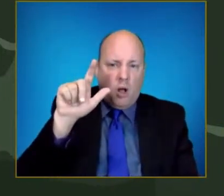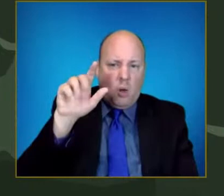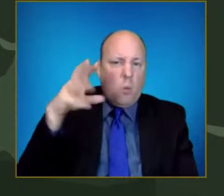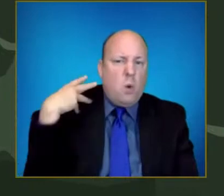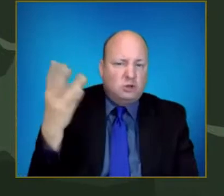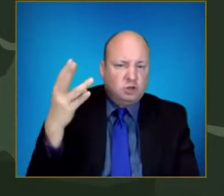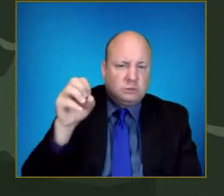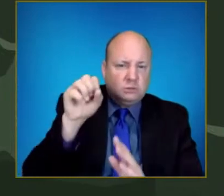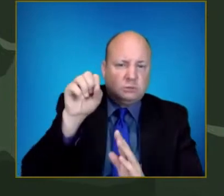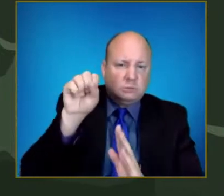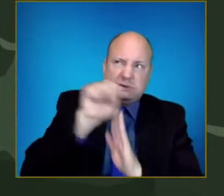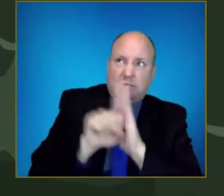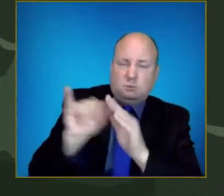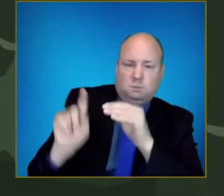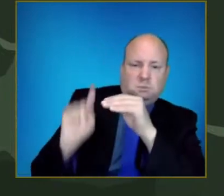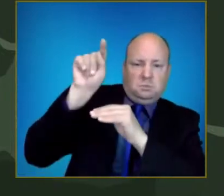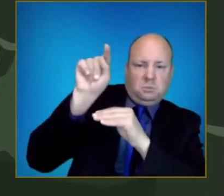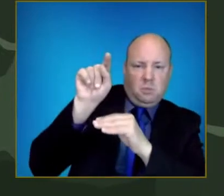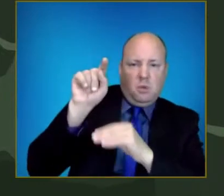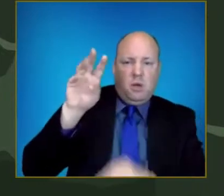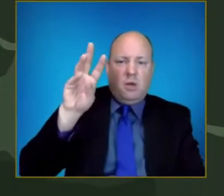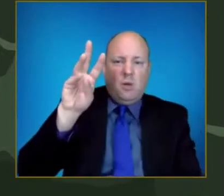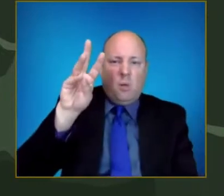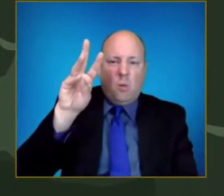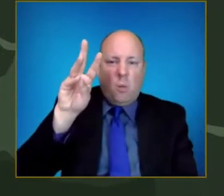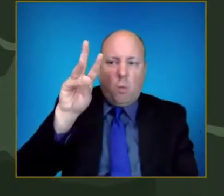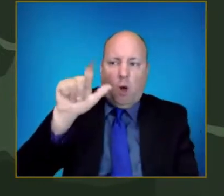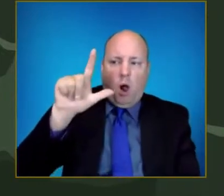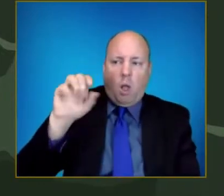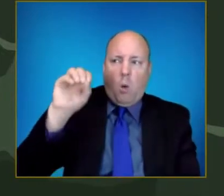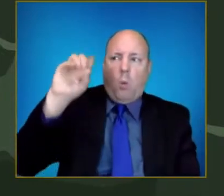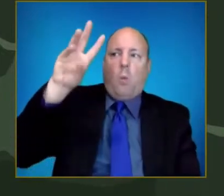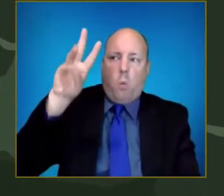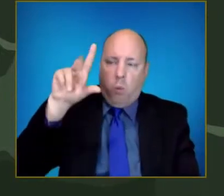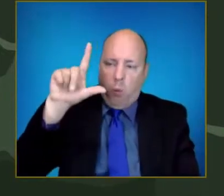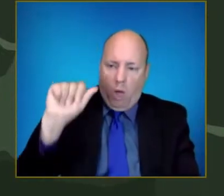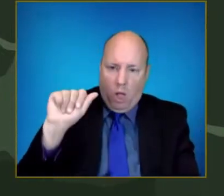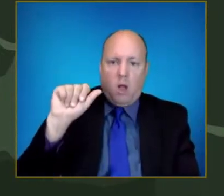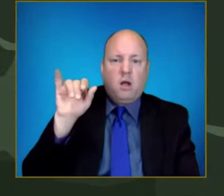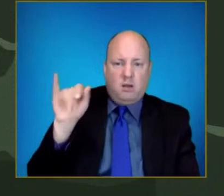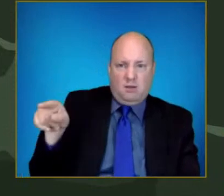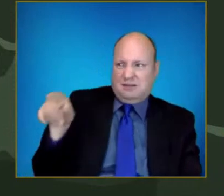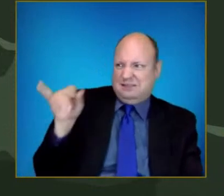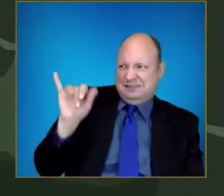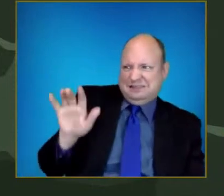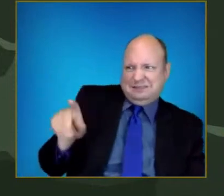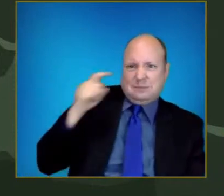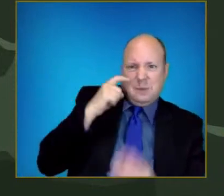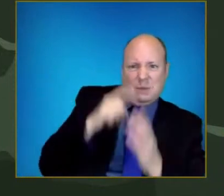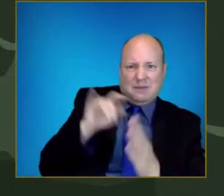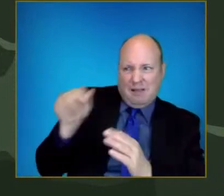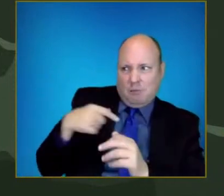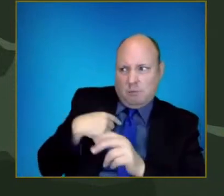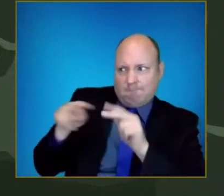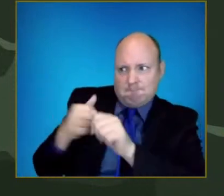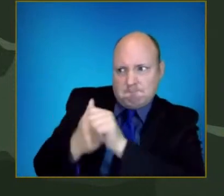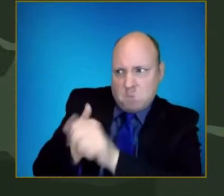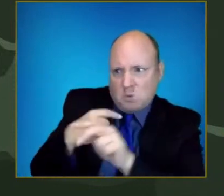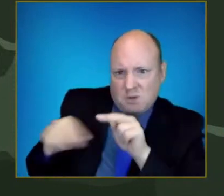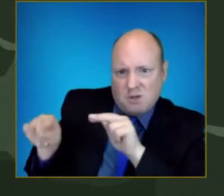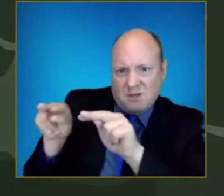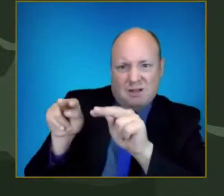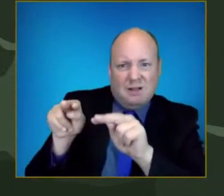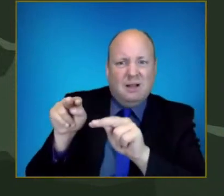Wallowa County as a result of the Pendleton Roundup. It is a little early. The roundup,